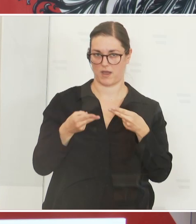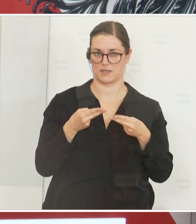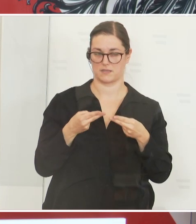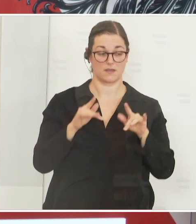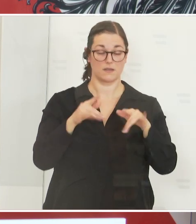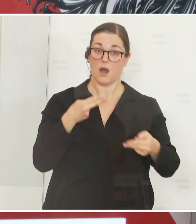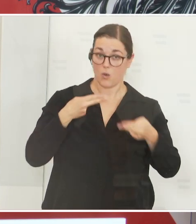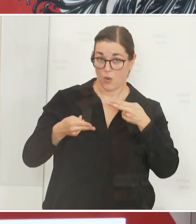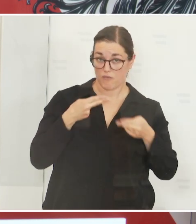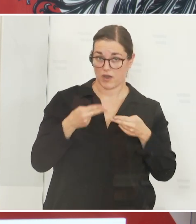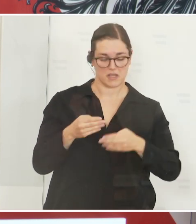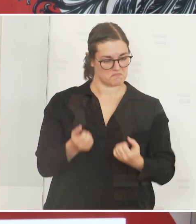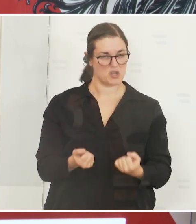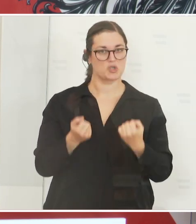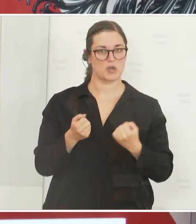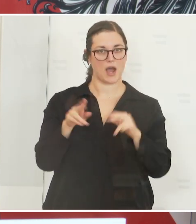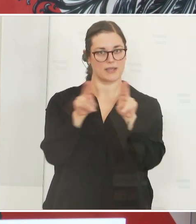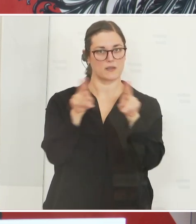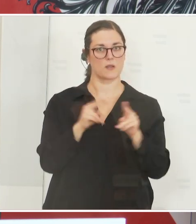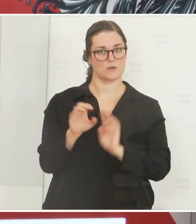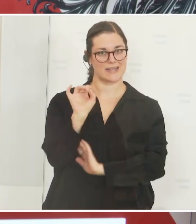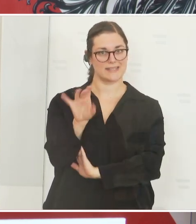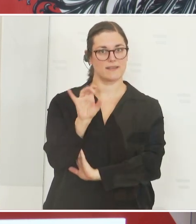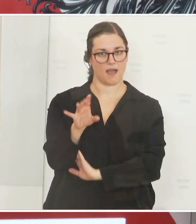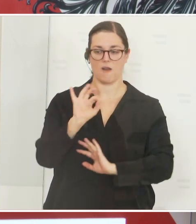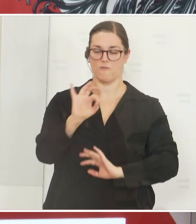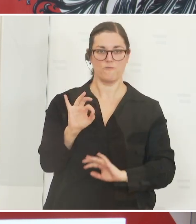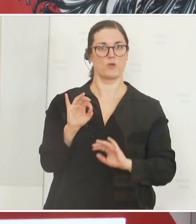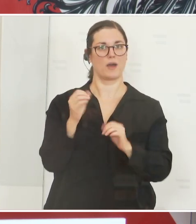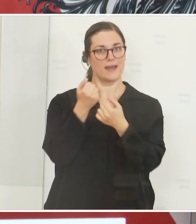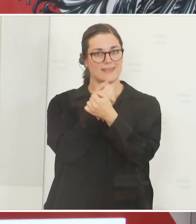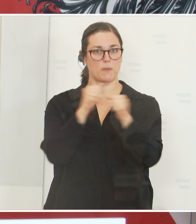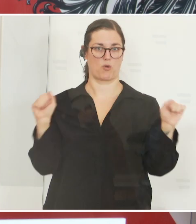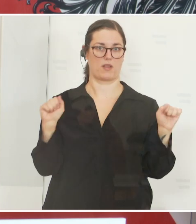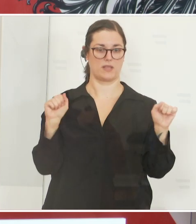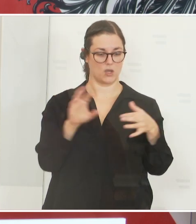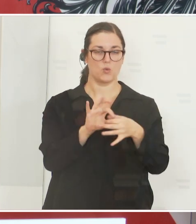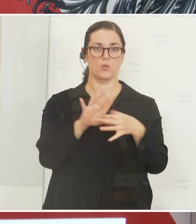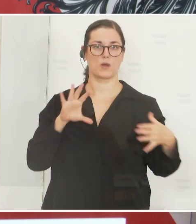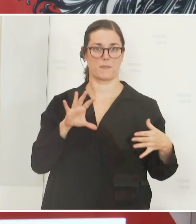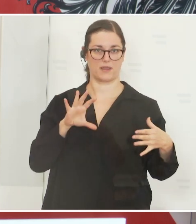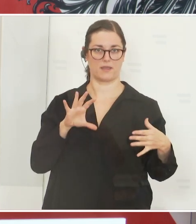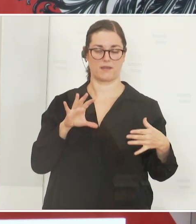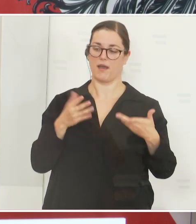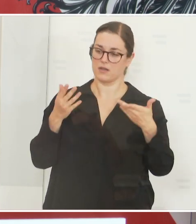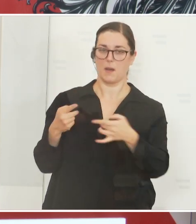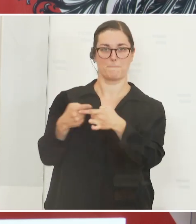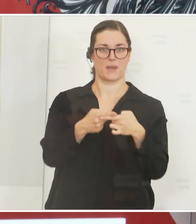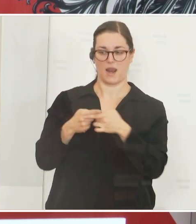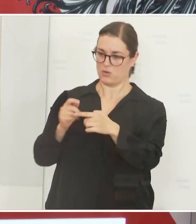strong international signal of support for a democratic, independent, and prosperous